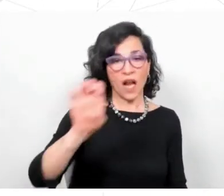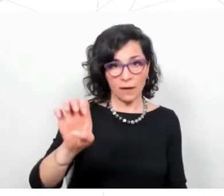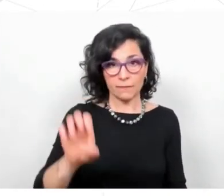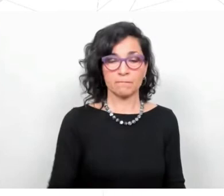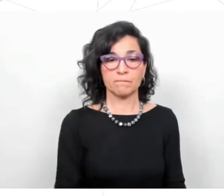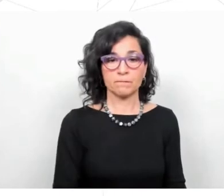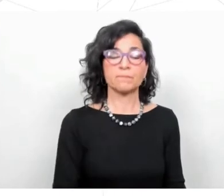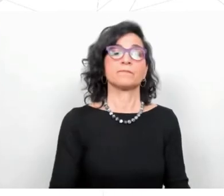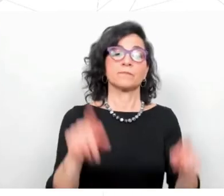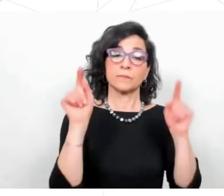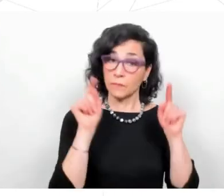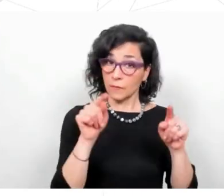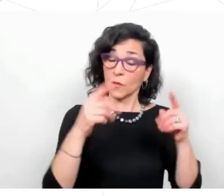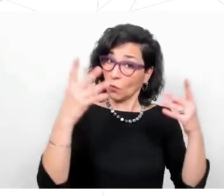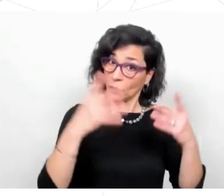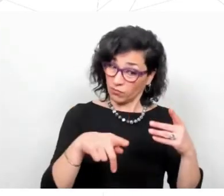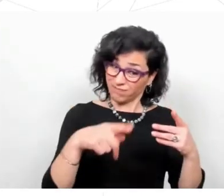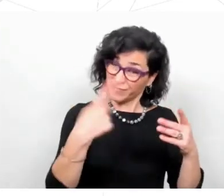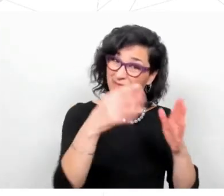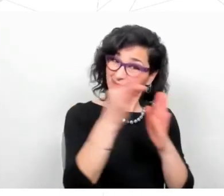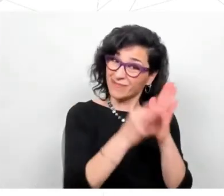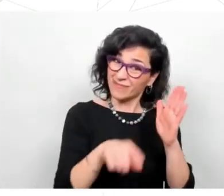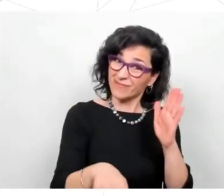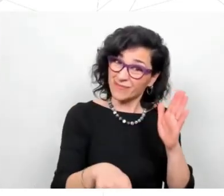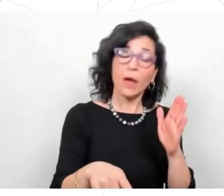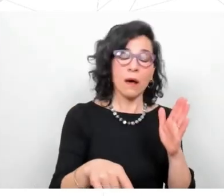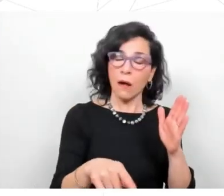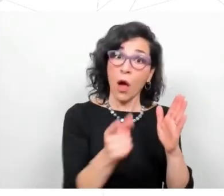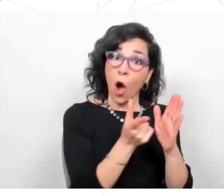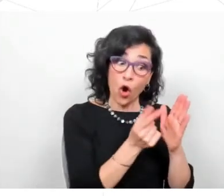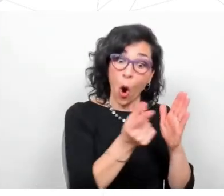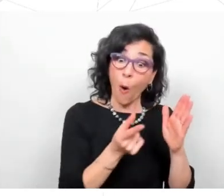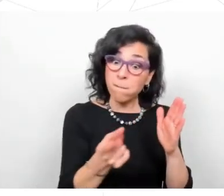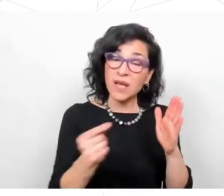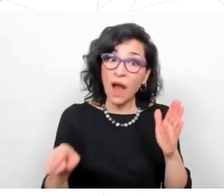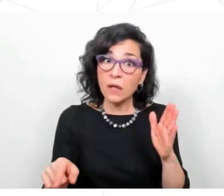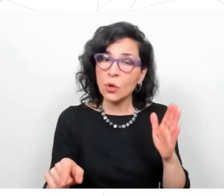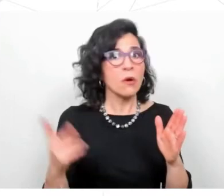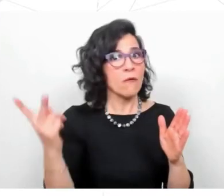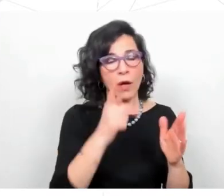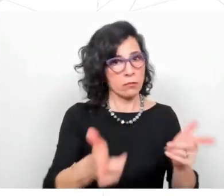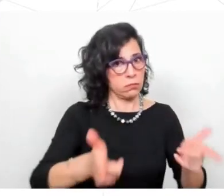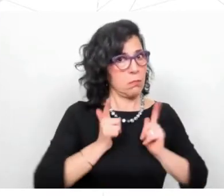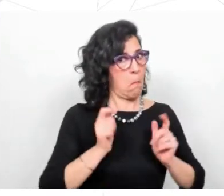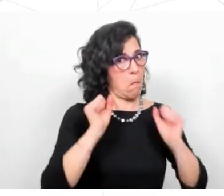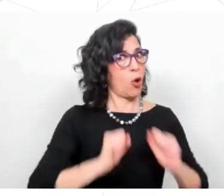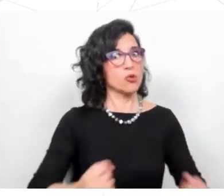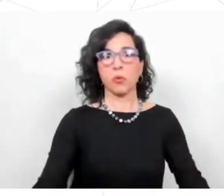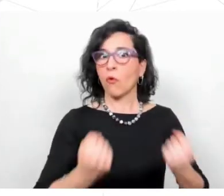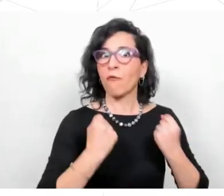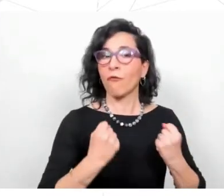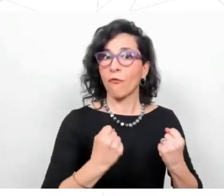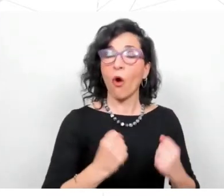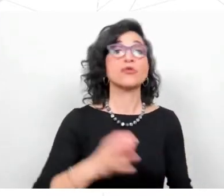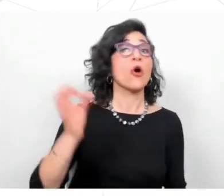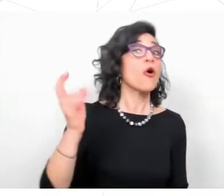These can be really powerful features in combination for users who need them. We rarely find that a